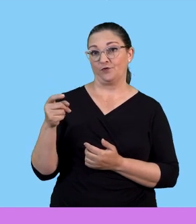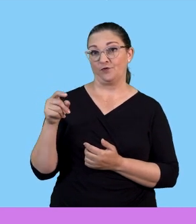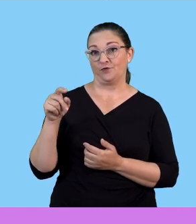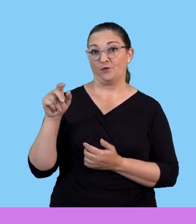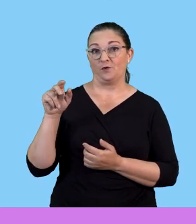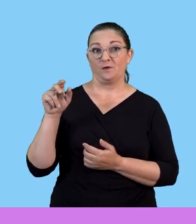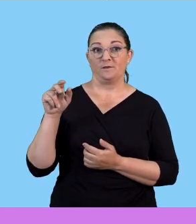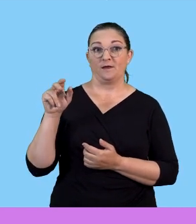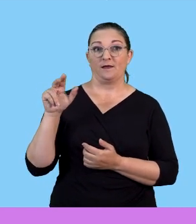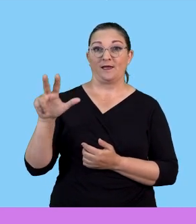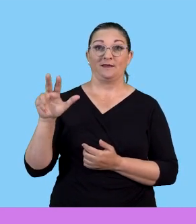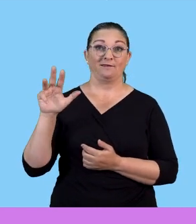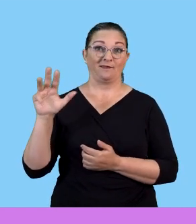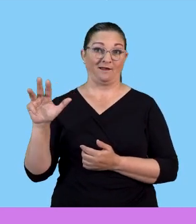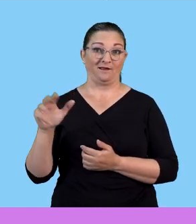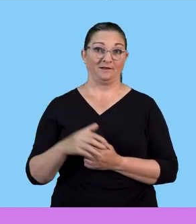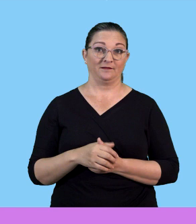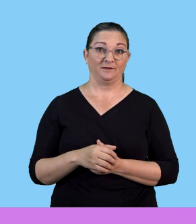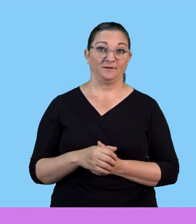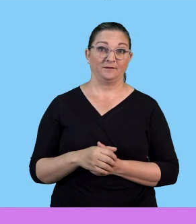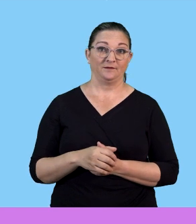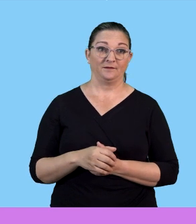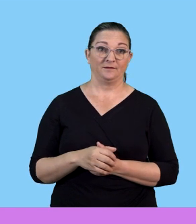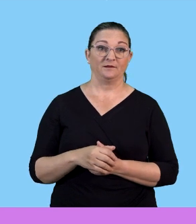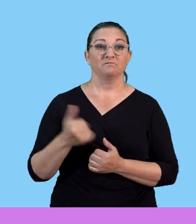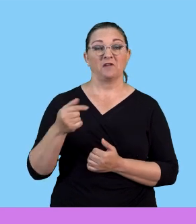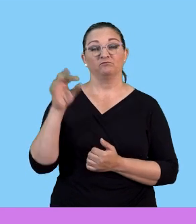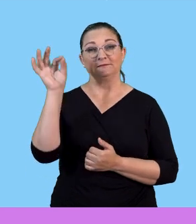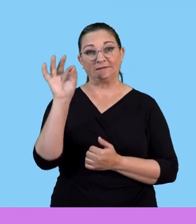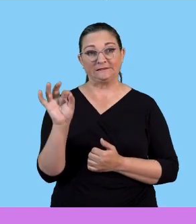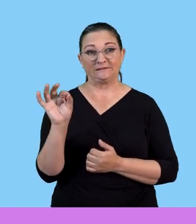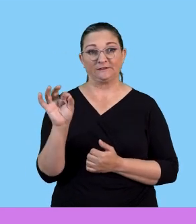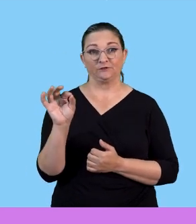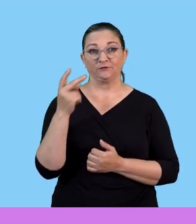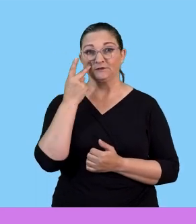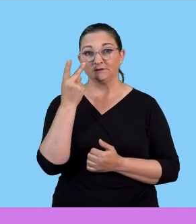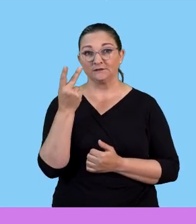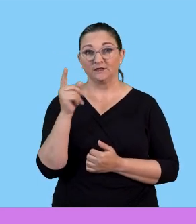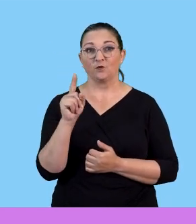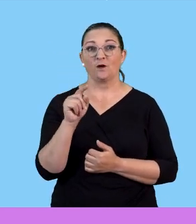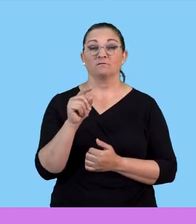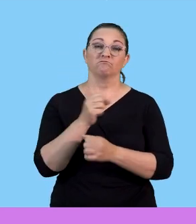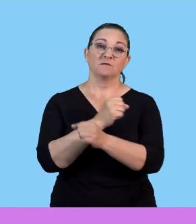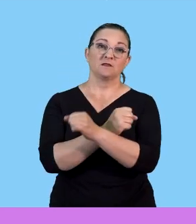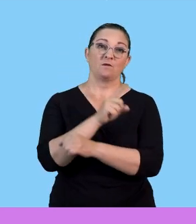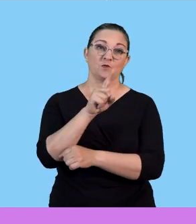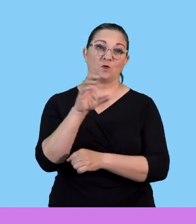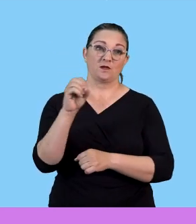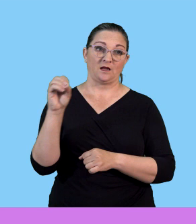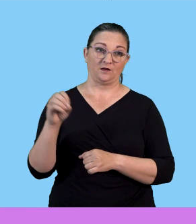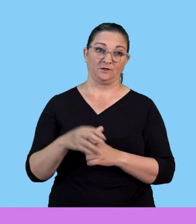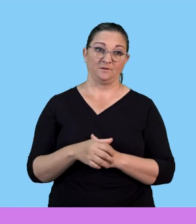12,021 Rand 89. And because we are calculating a percentage, we times